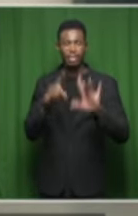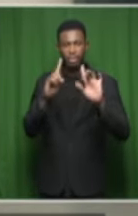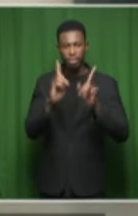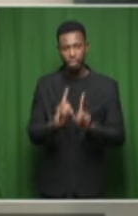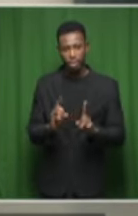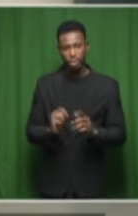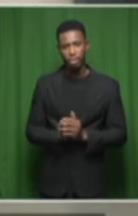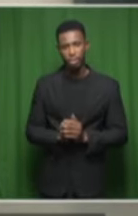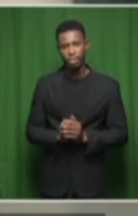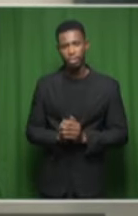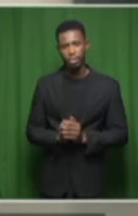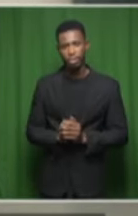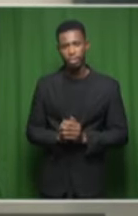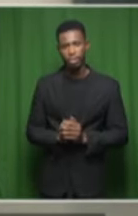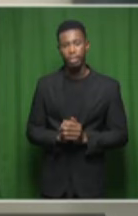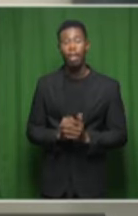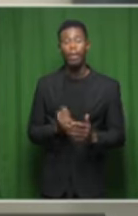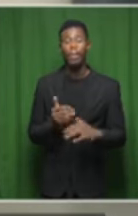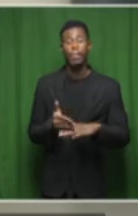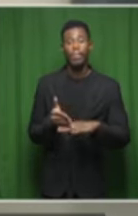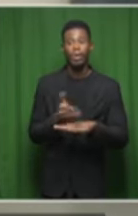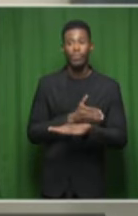Before Pixley,